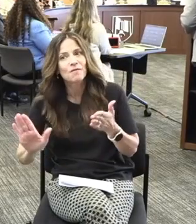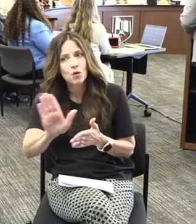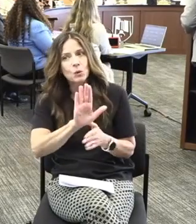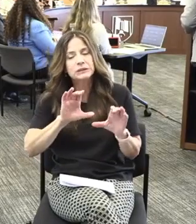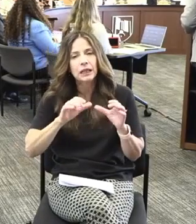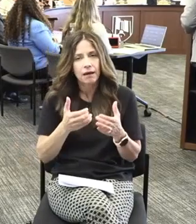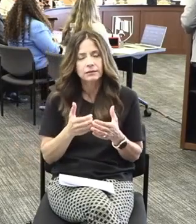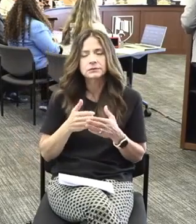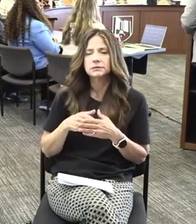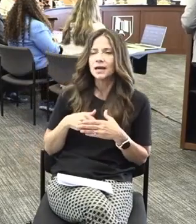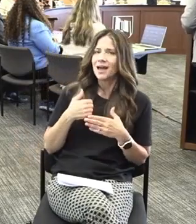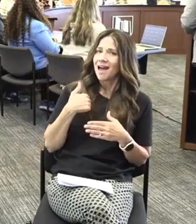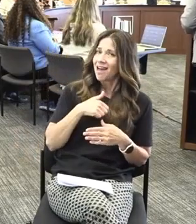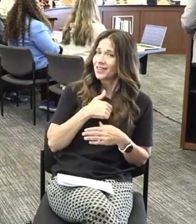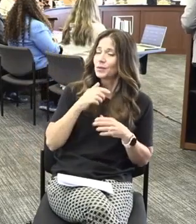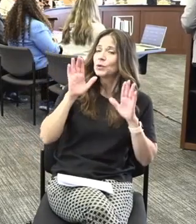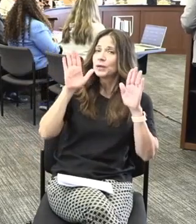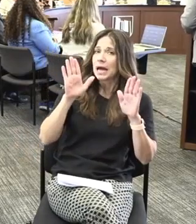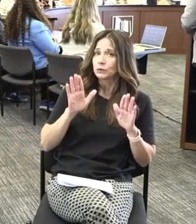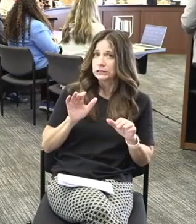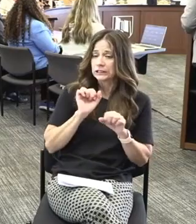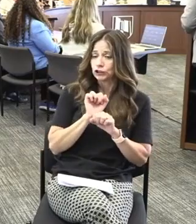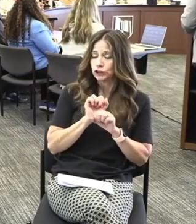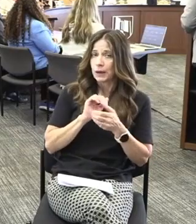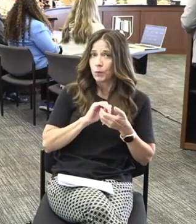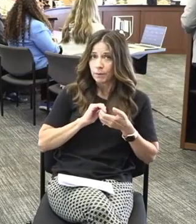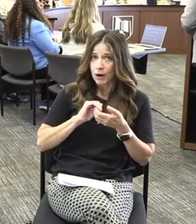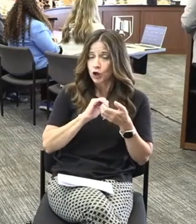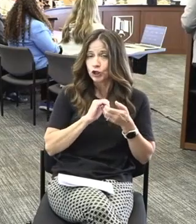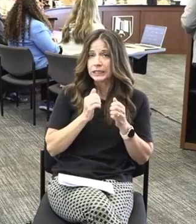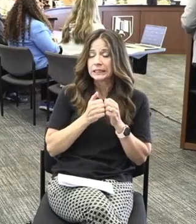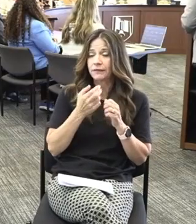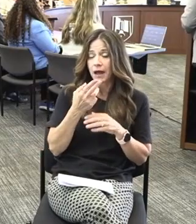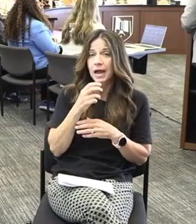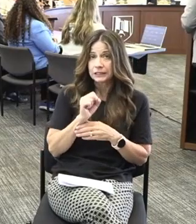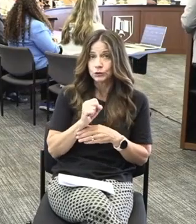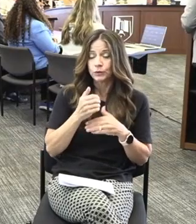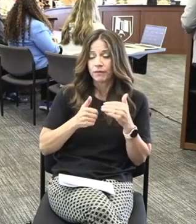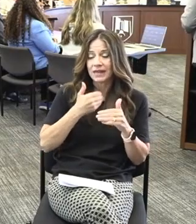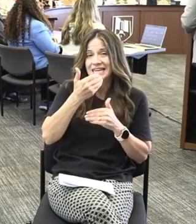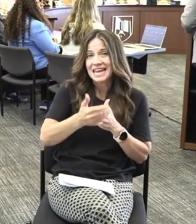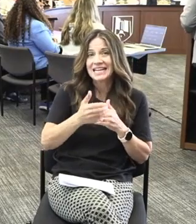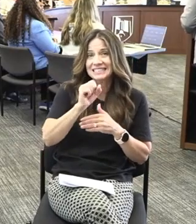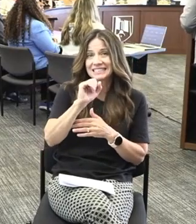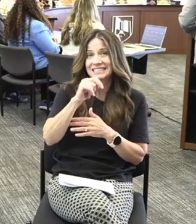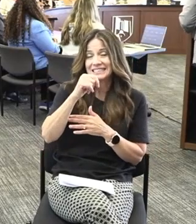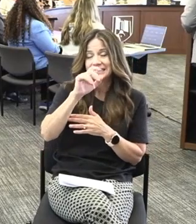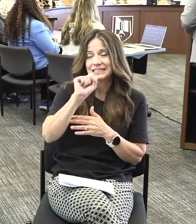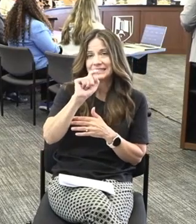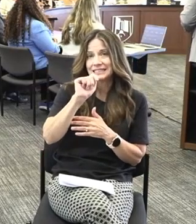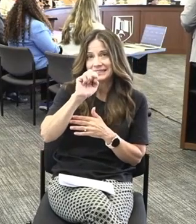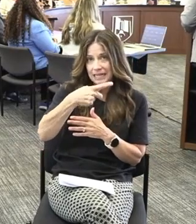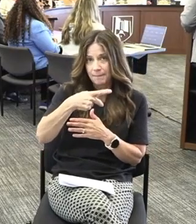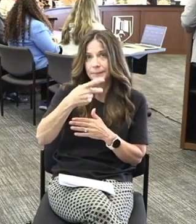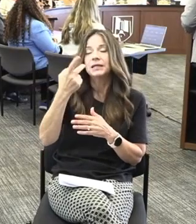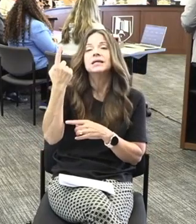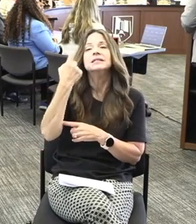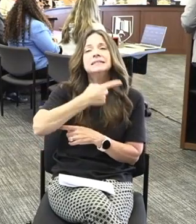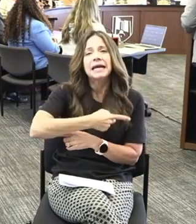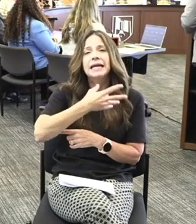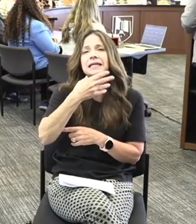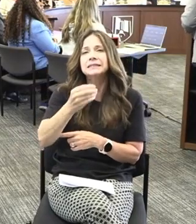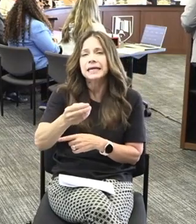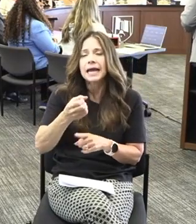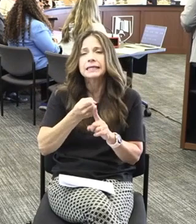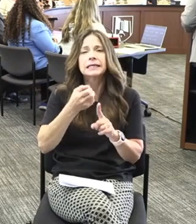job in partnering, as we talked about, getting in the high school for Next Step Days, getting the invitation, spend extended time in the